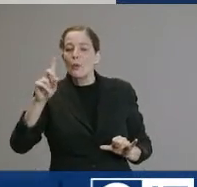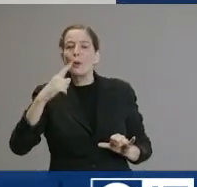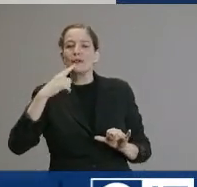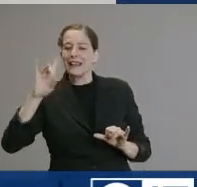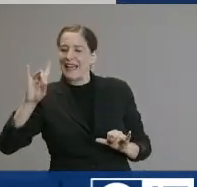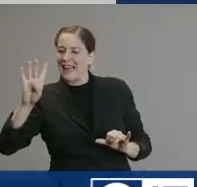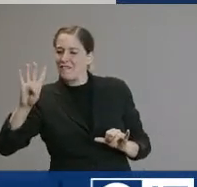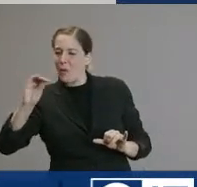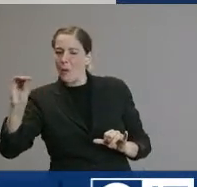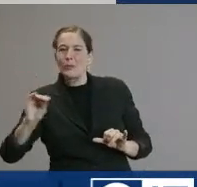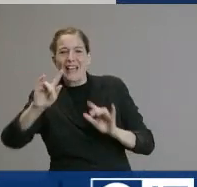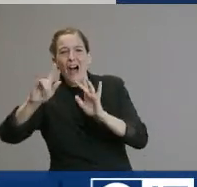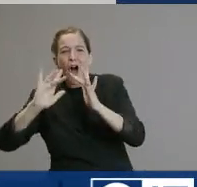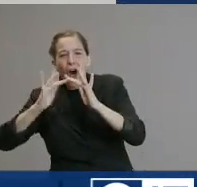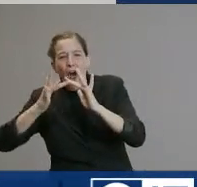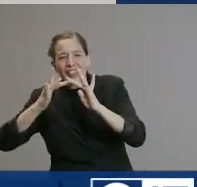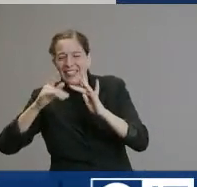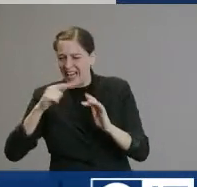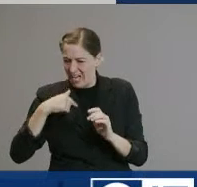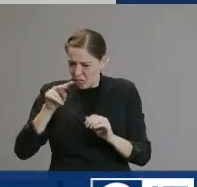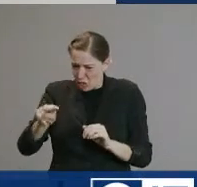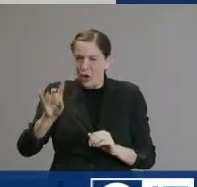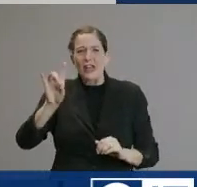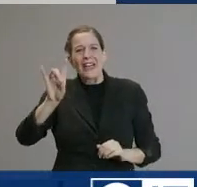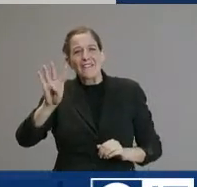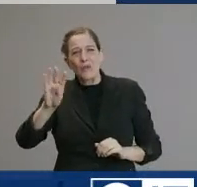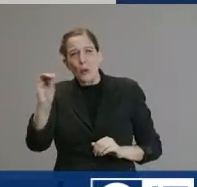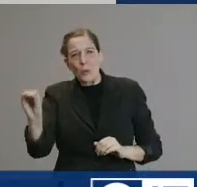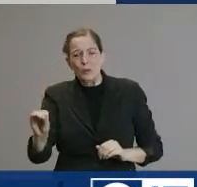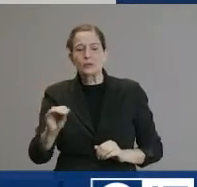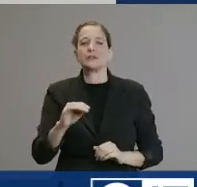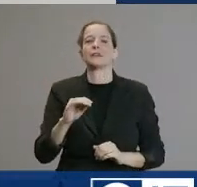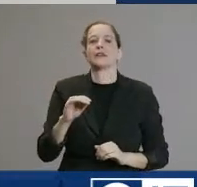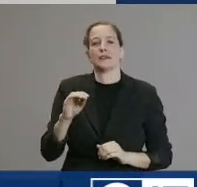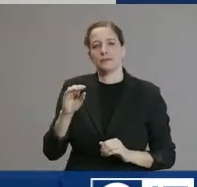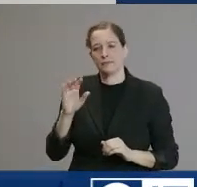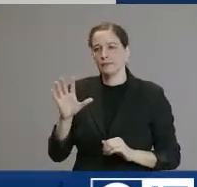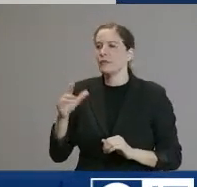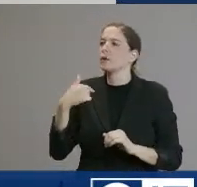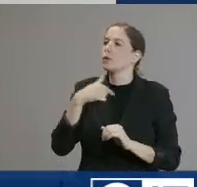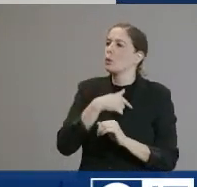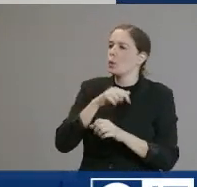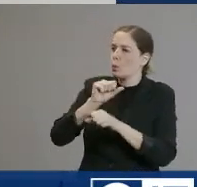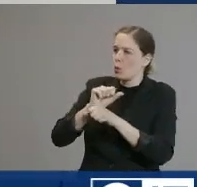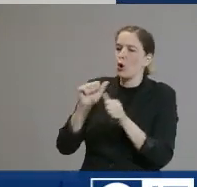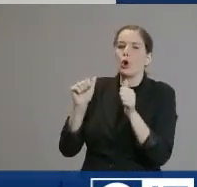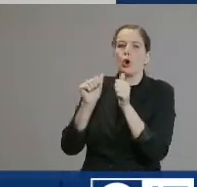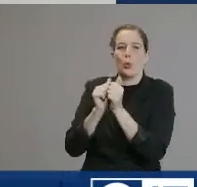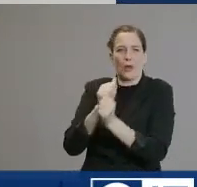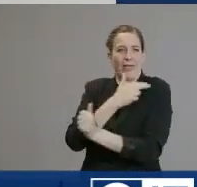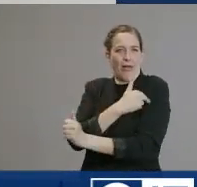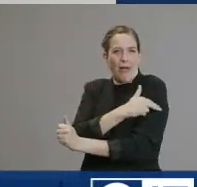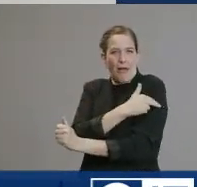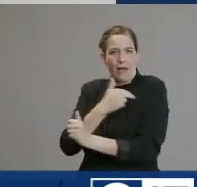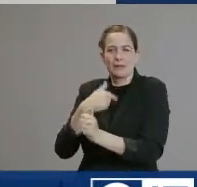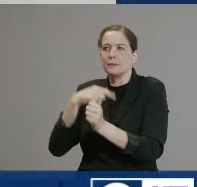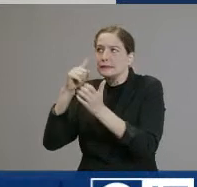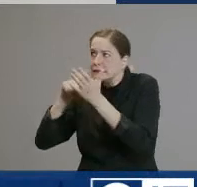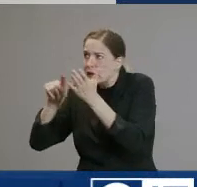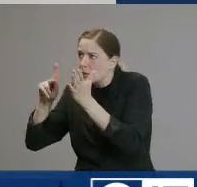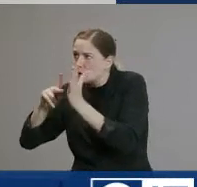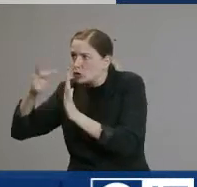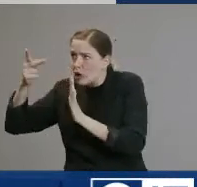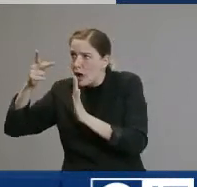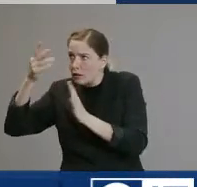we look, when we work with the hospitals and we're verifying the data, so the data that was presented on Friday didn't match what we had reported